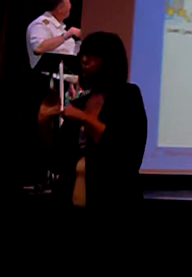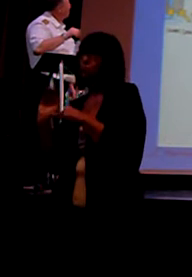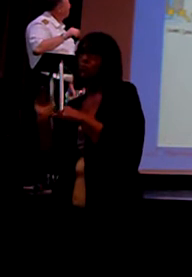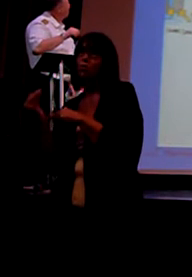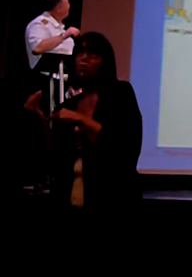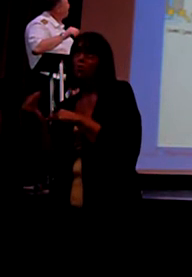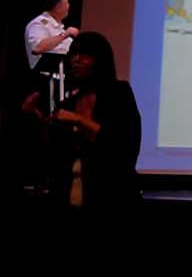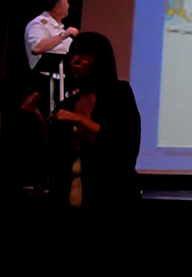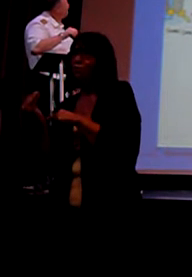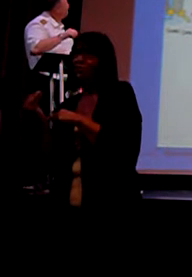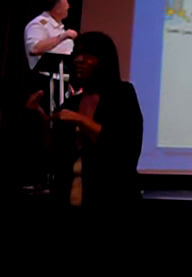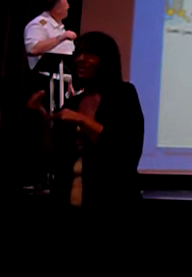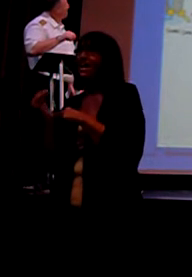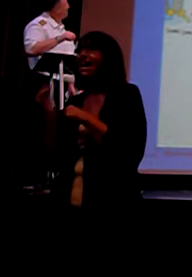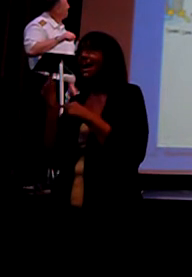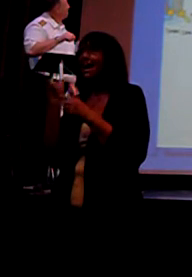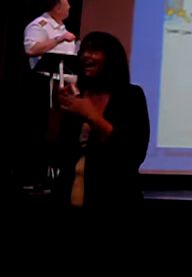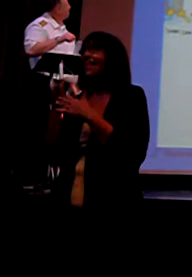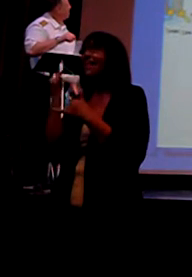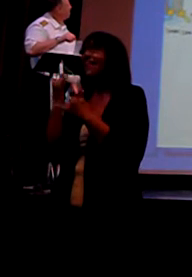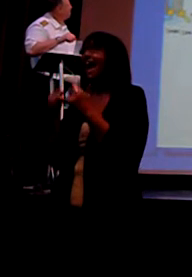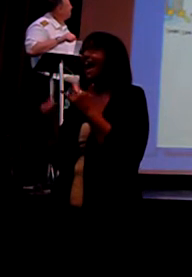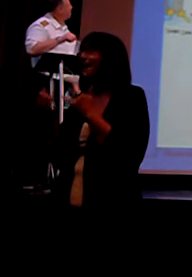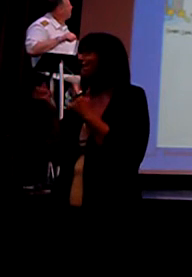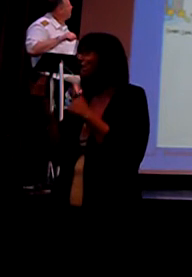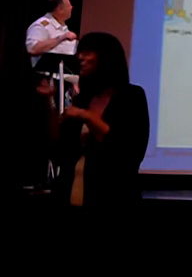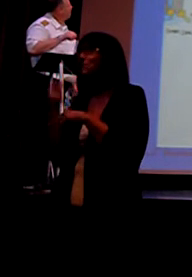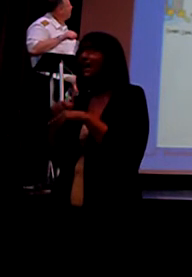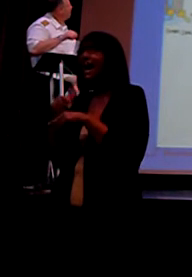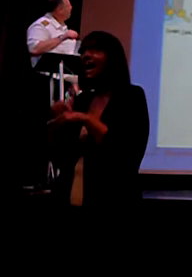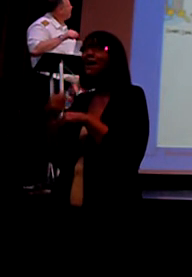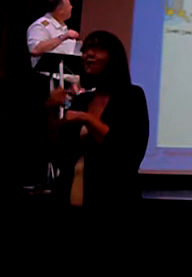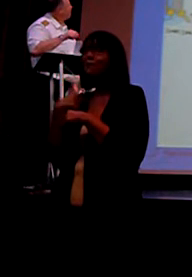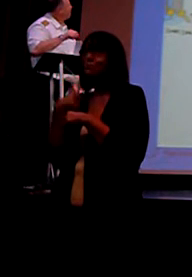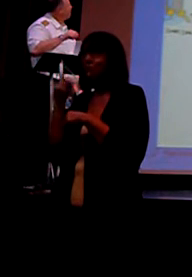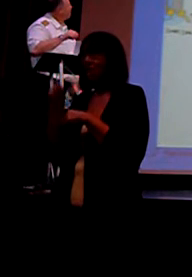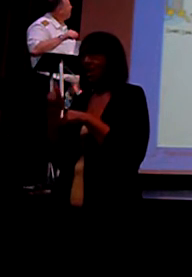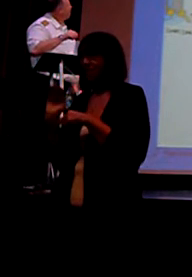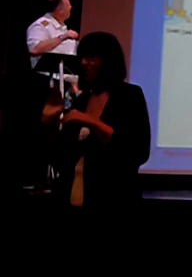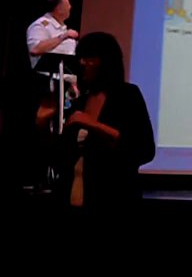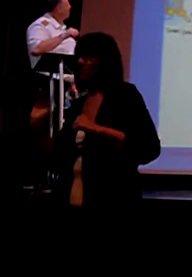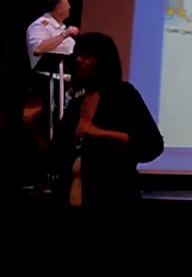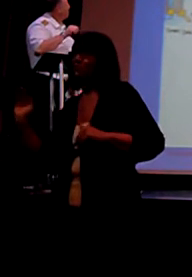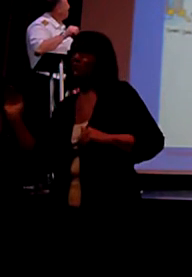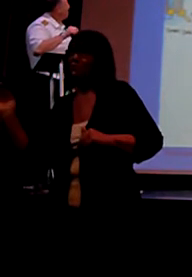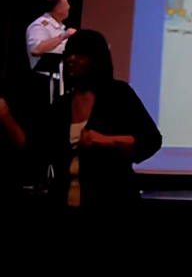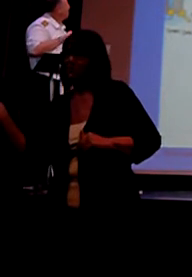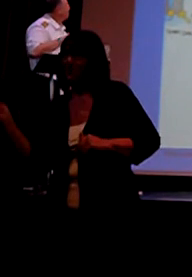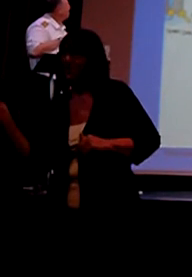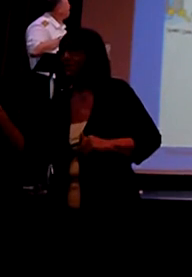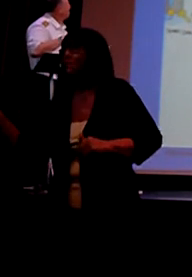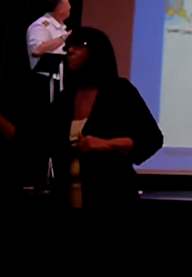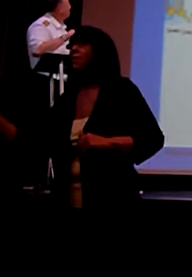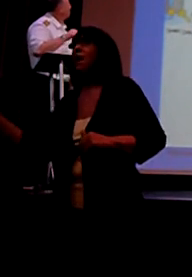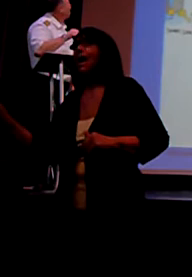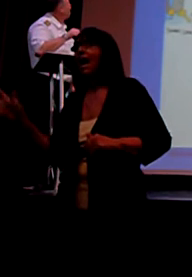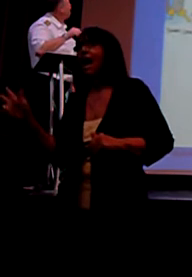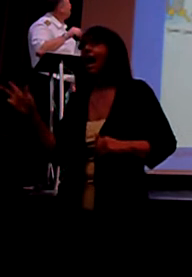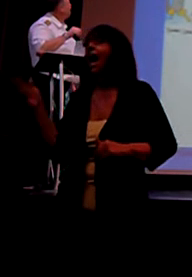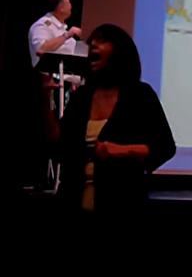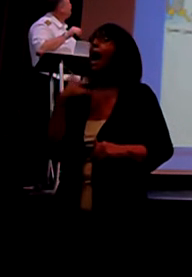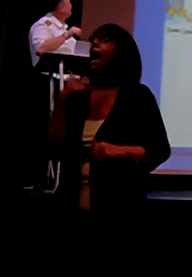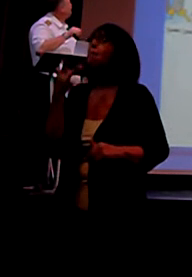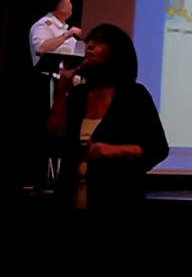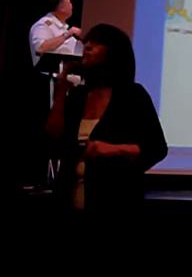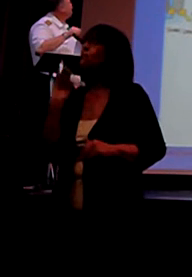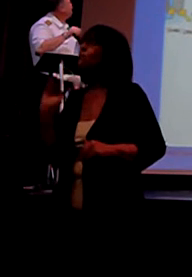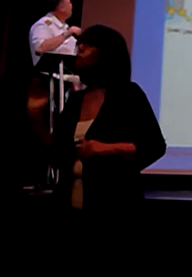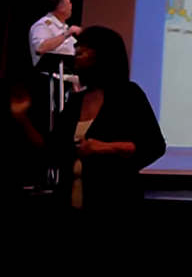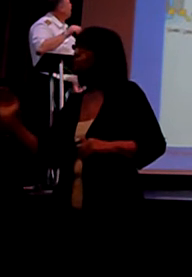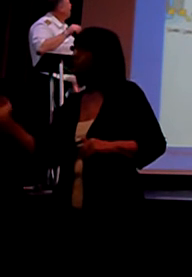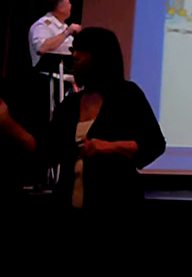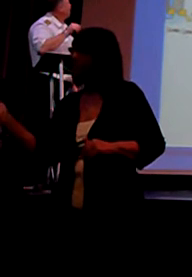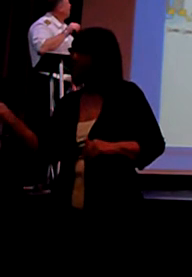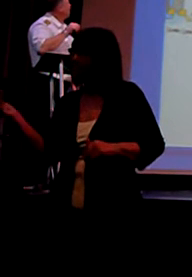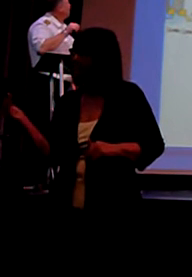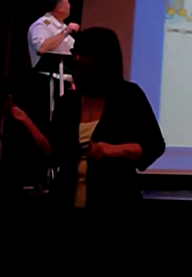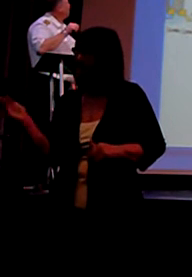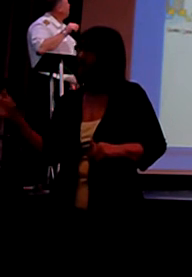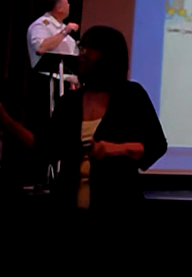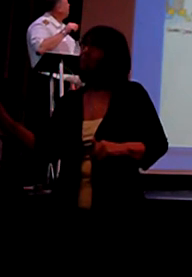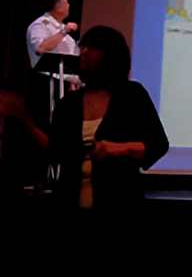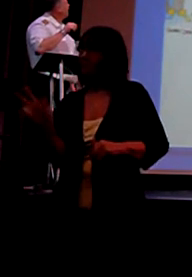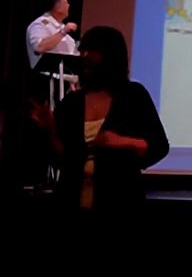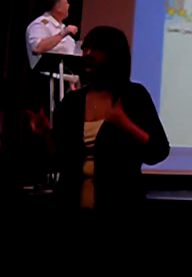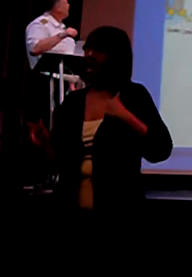area. So the last couple of times, we had to turn here and back in. I prefer to come in here, turn to port, and back